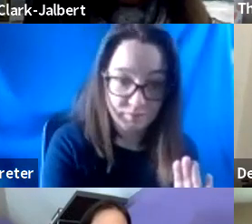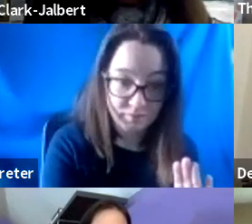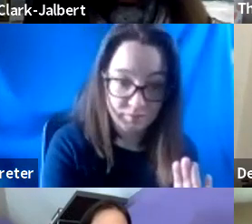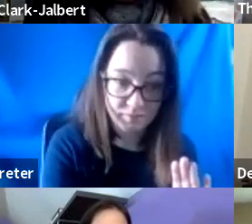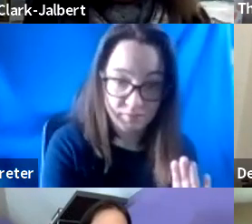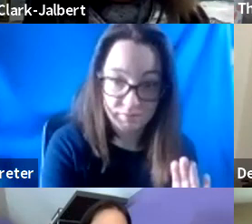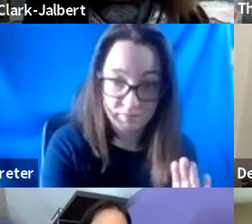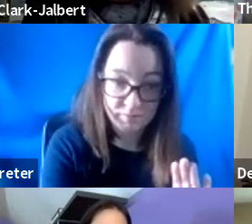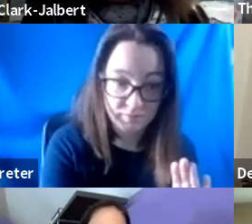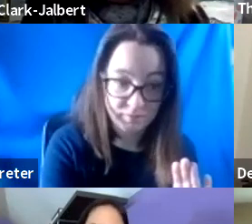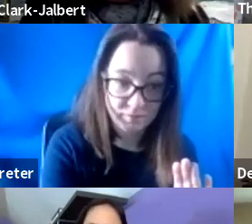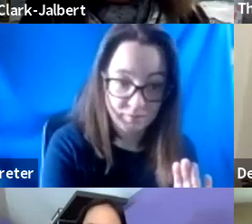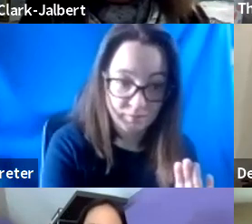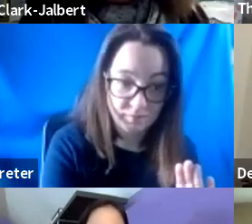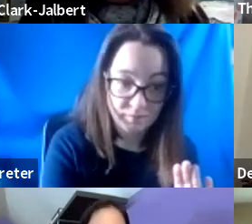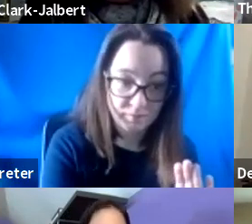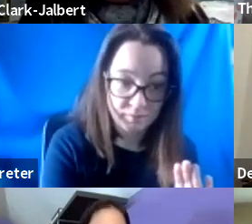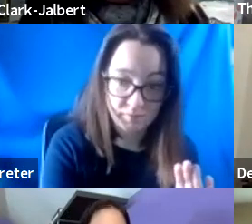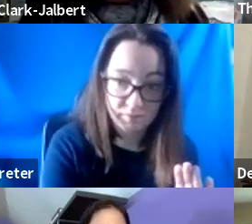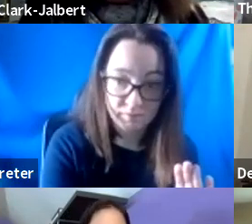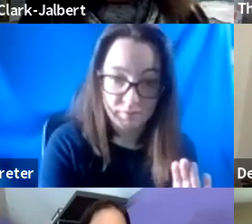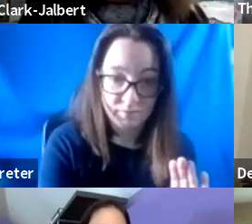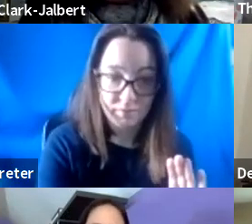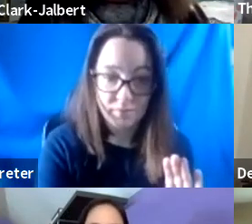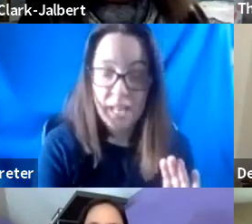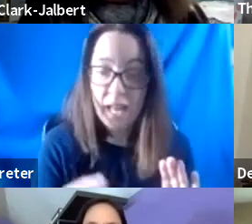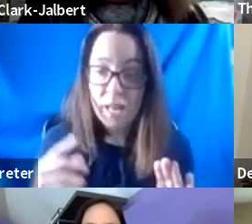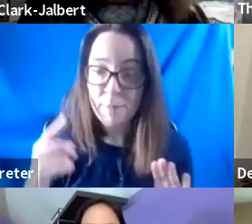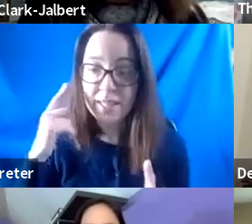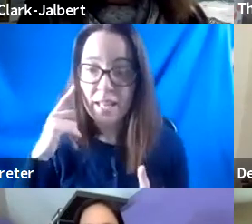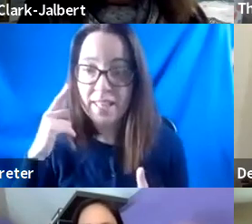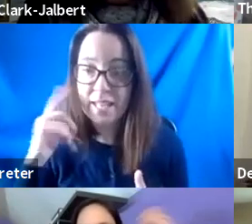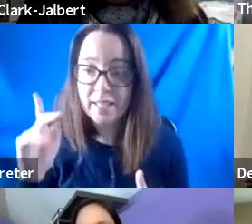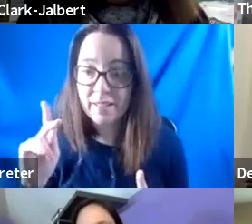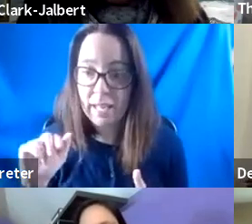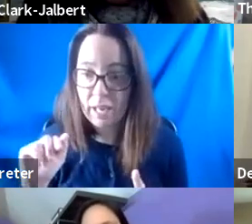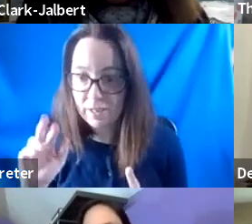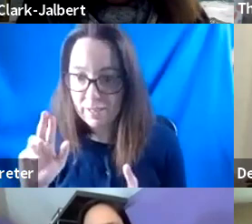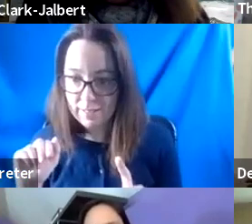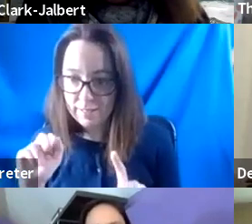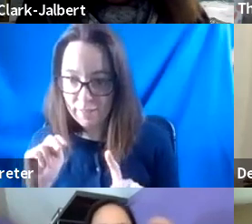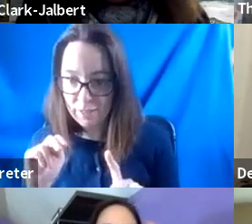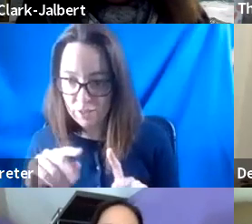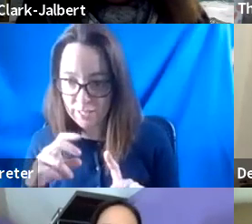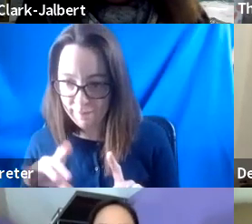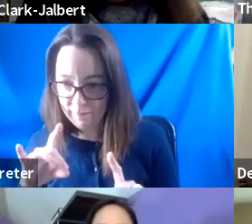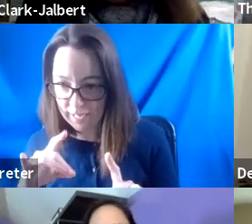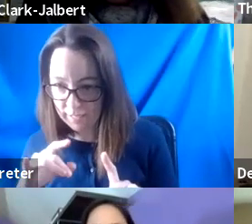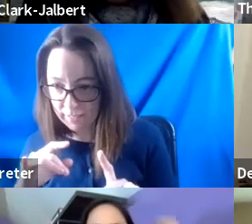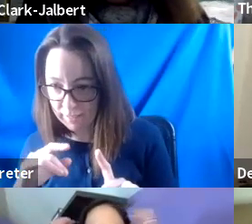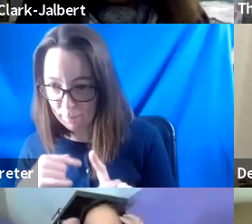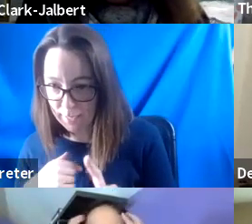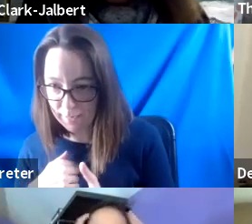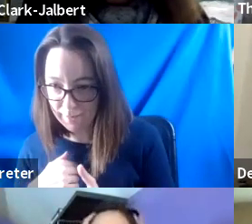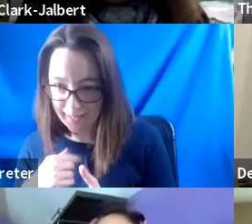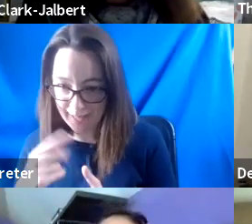Marion's been doing it already. Oh, she is. Okay. Oh, good. Okay, great. I have taken attendance. I think Karen is having a hard time